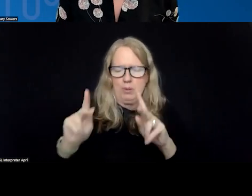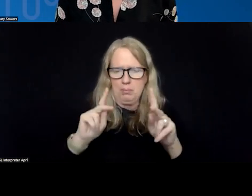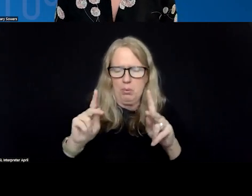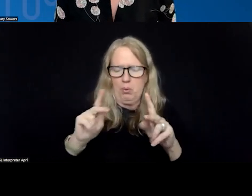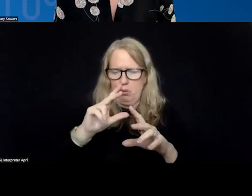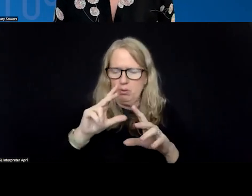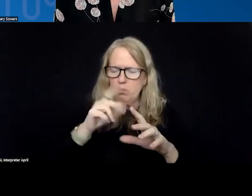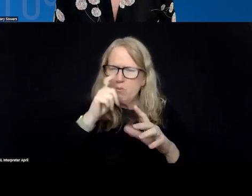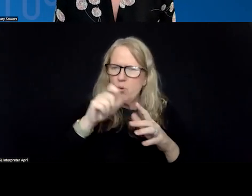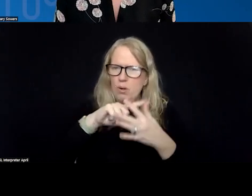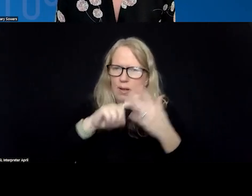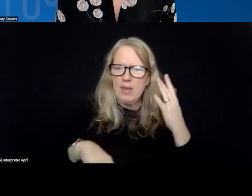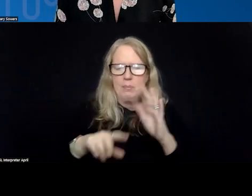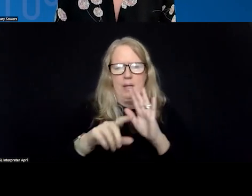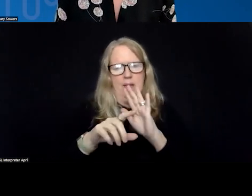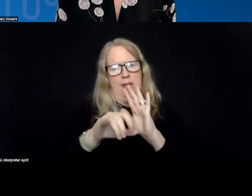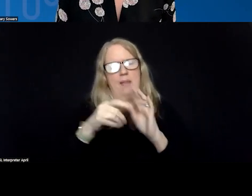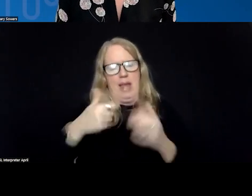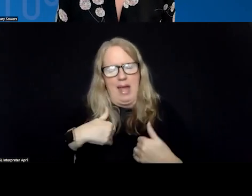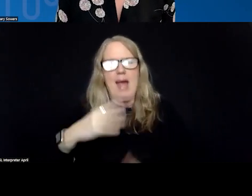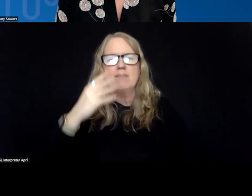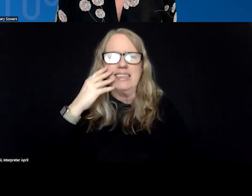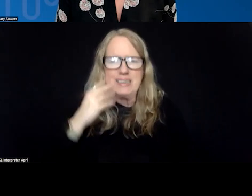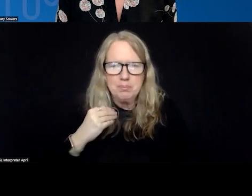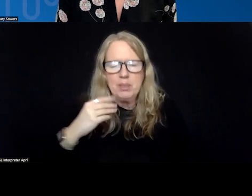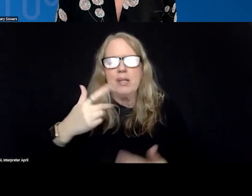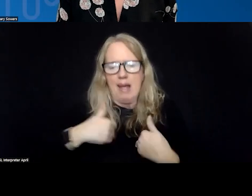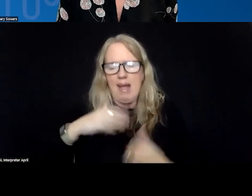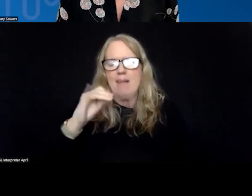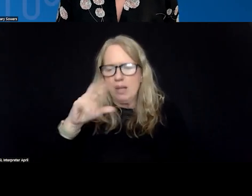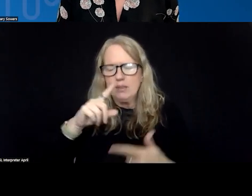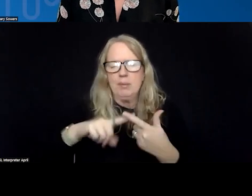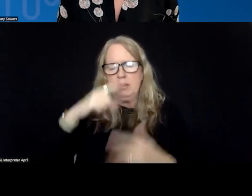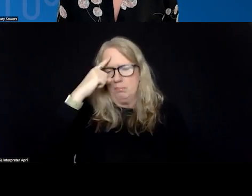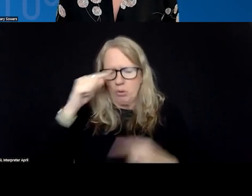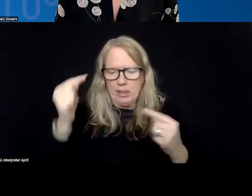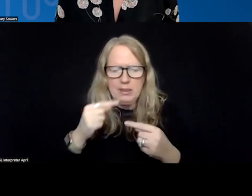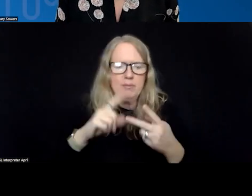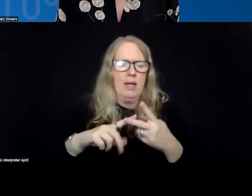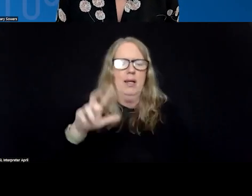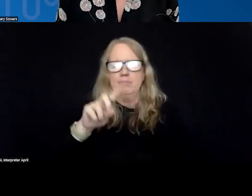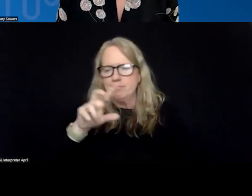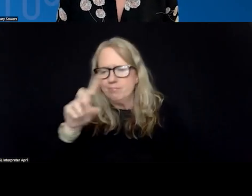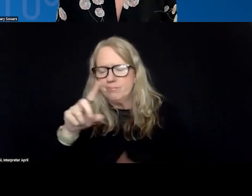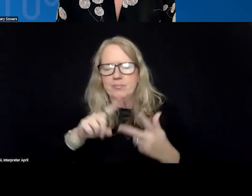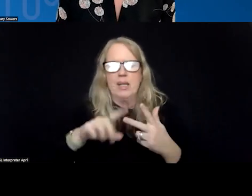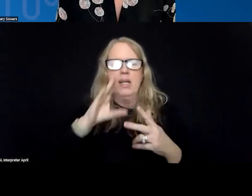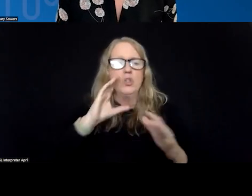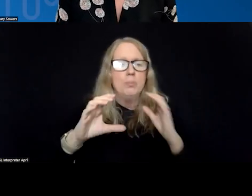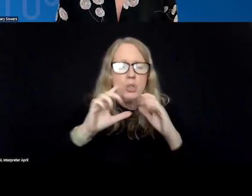exclusively of individuals who identifies having a lived experience of IDD, brain injury, developmental disability, communication